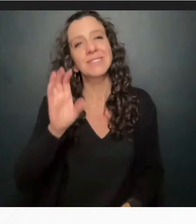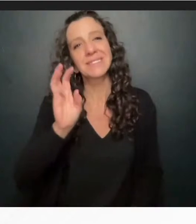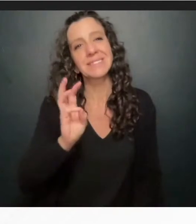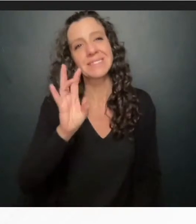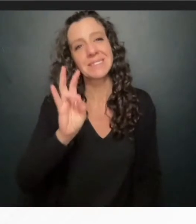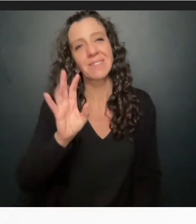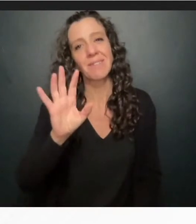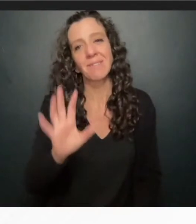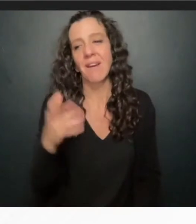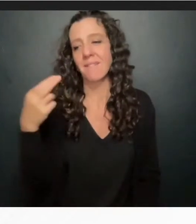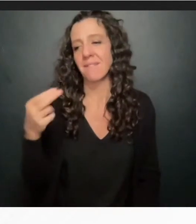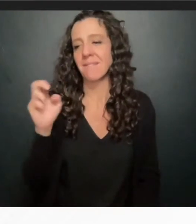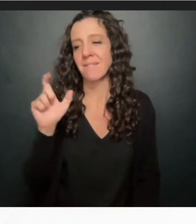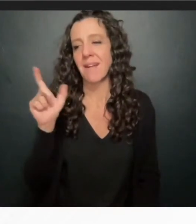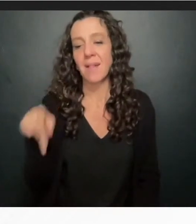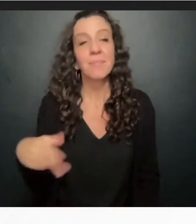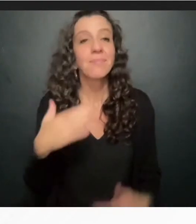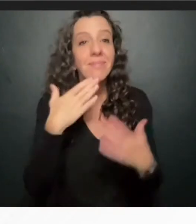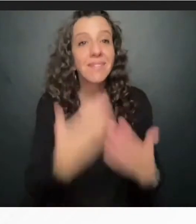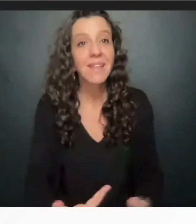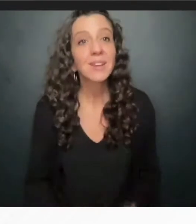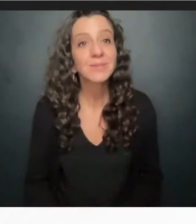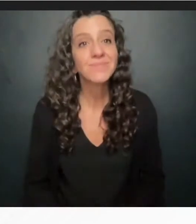800-675-HELP. Thank you so much.